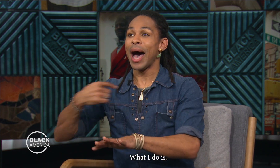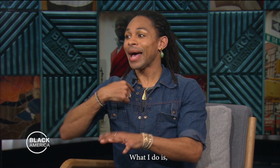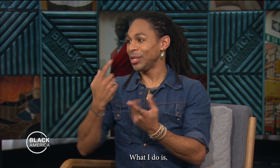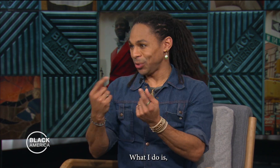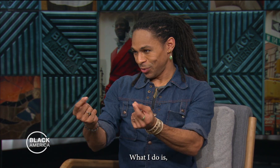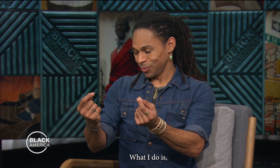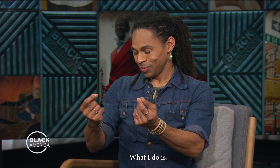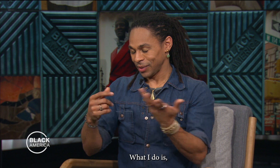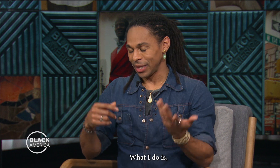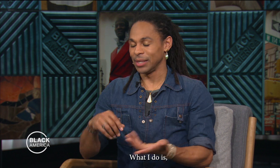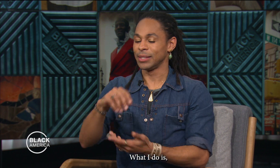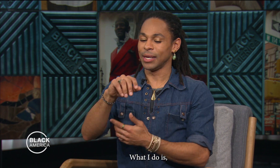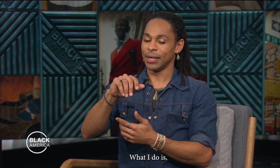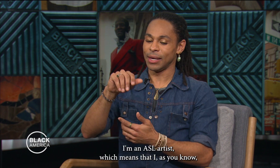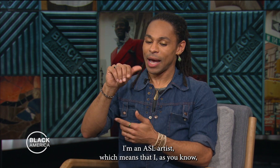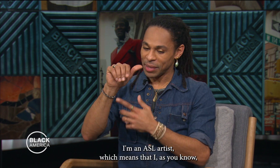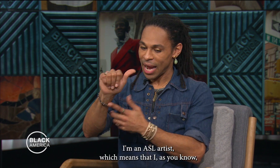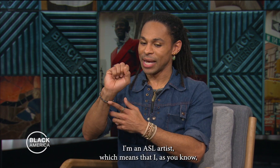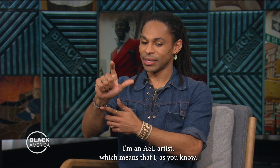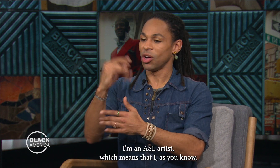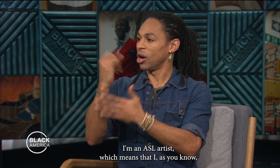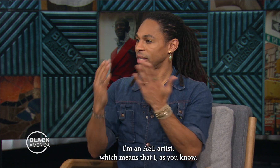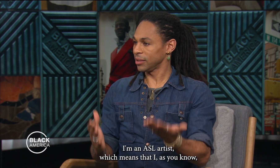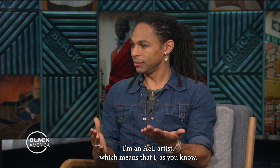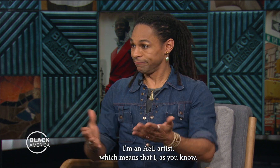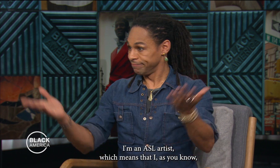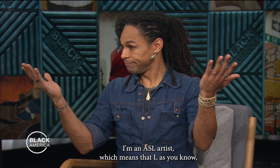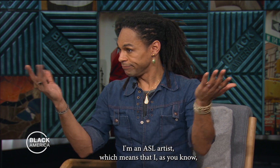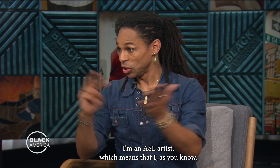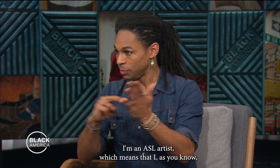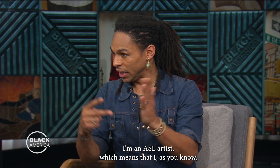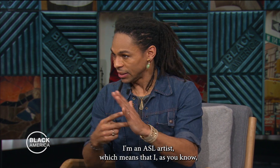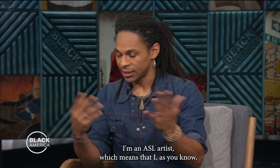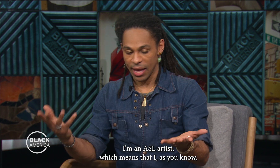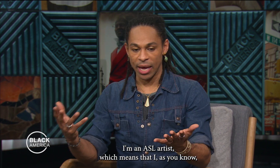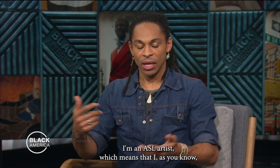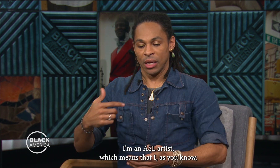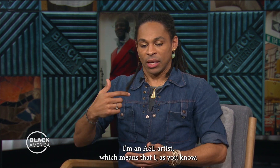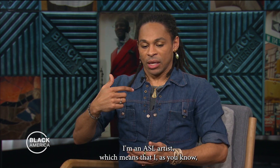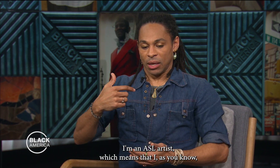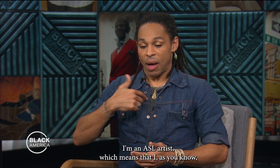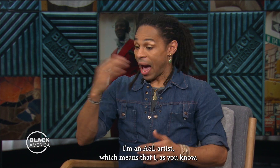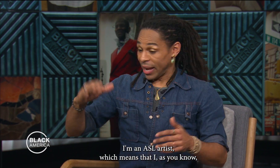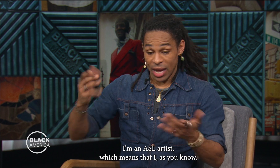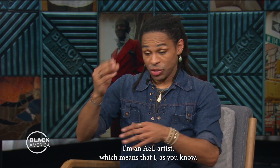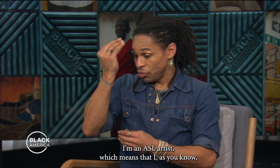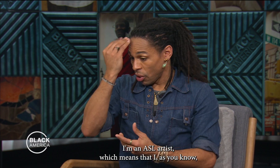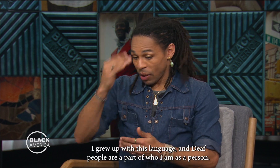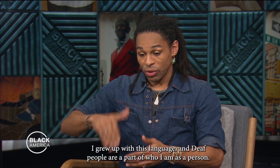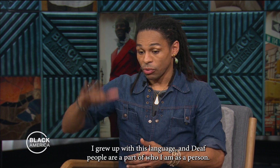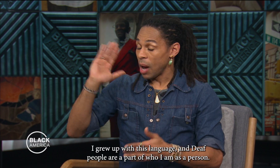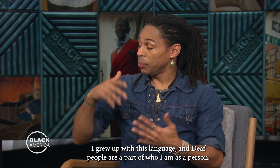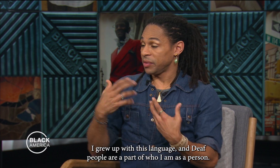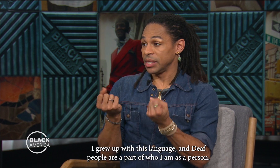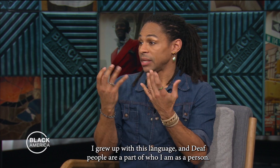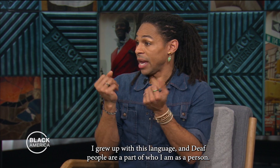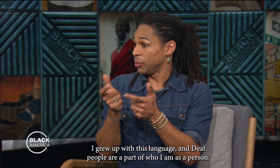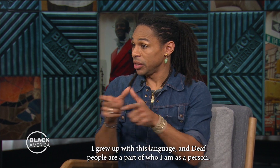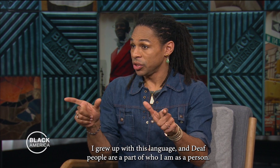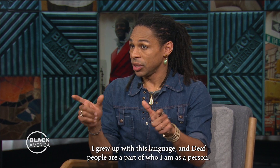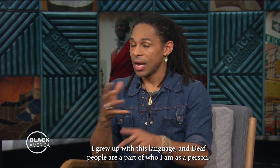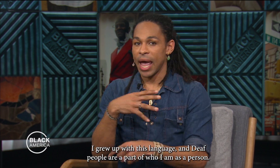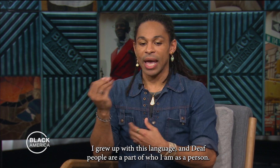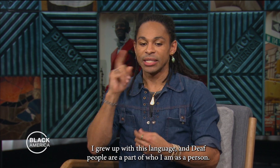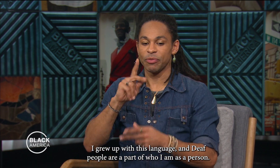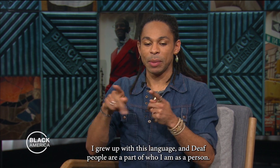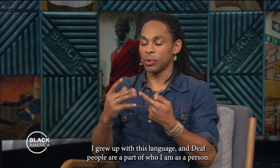What I do is I'm an ASL artist, which means that as you know, I grew up with this